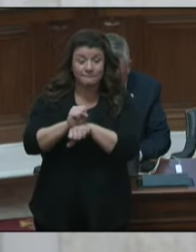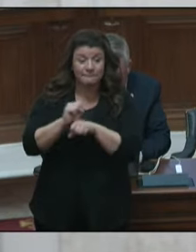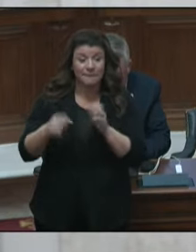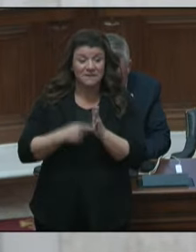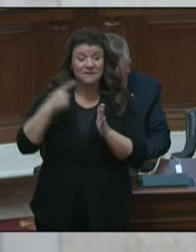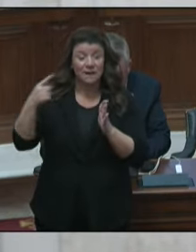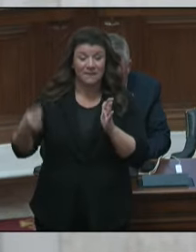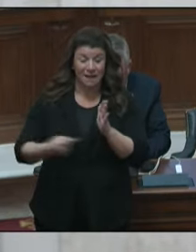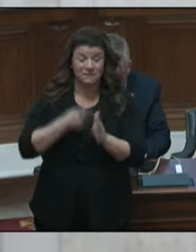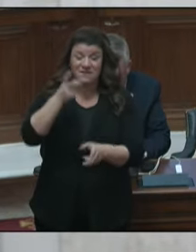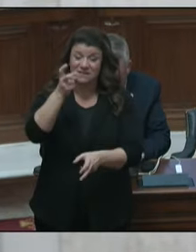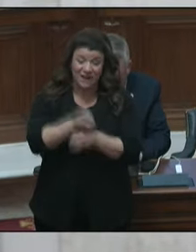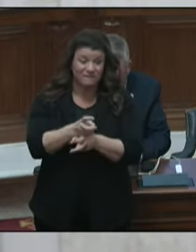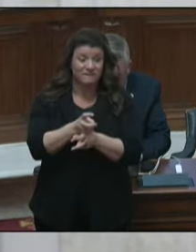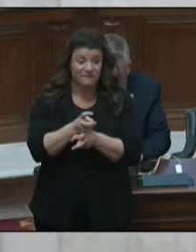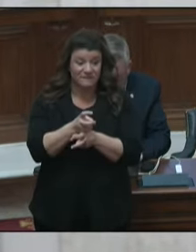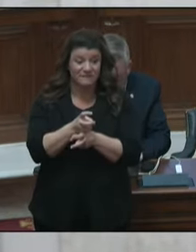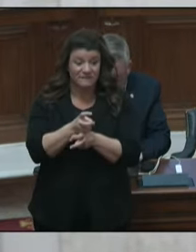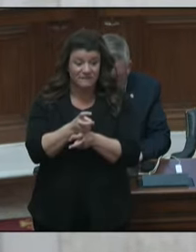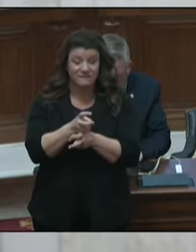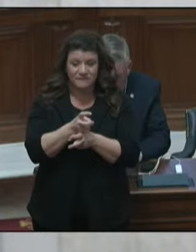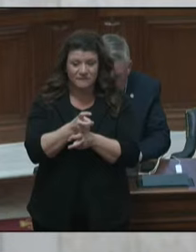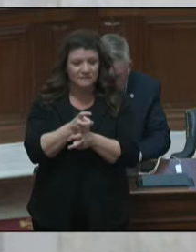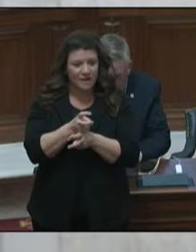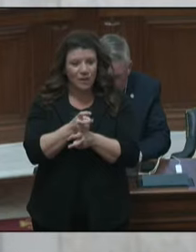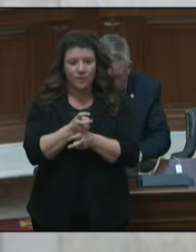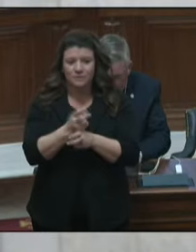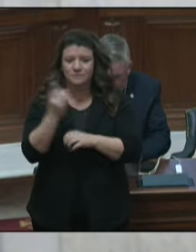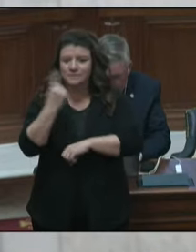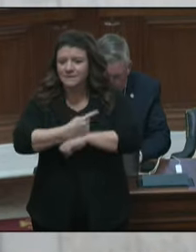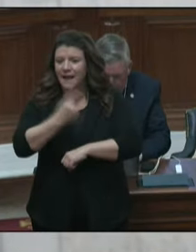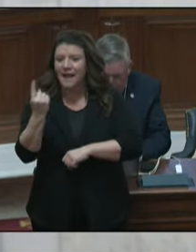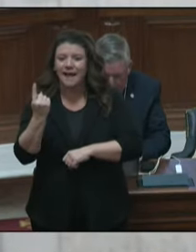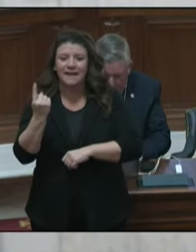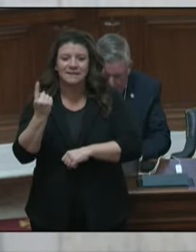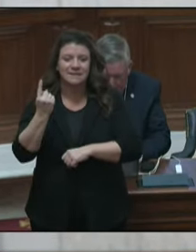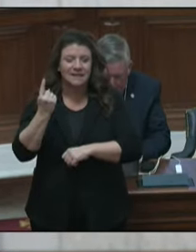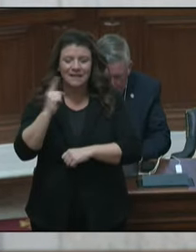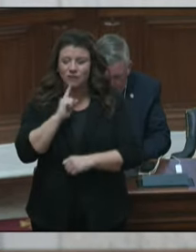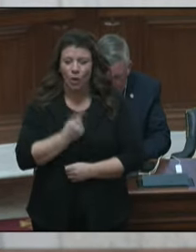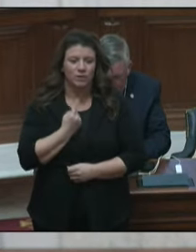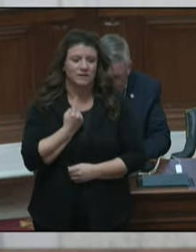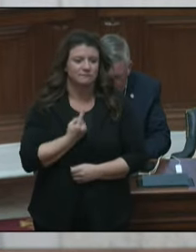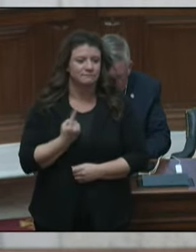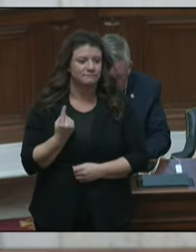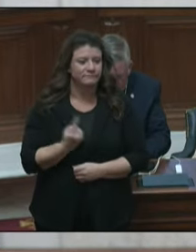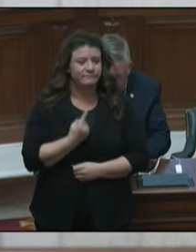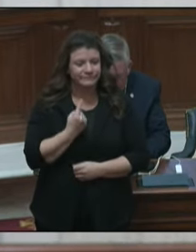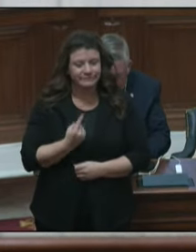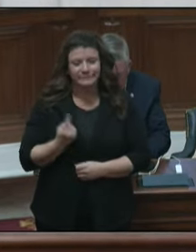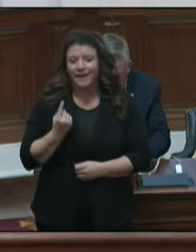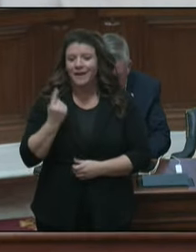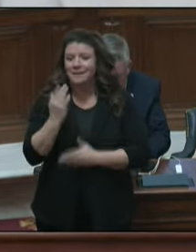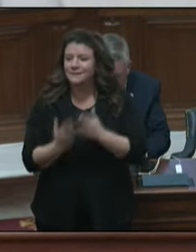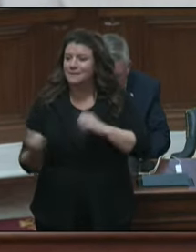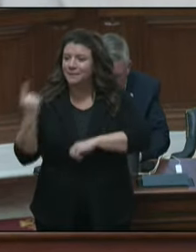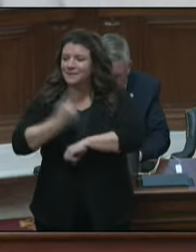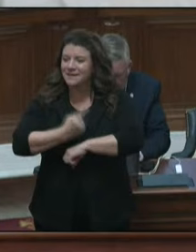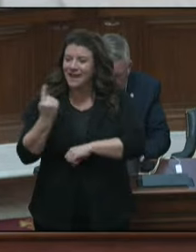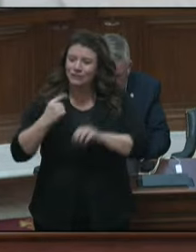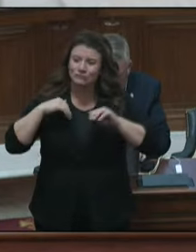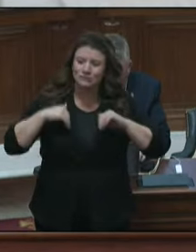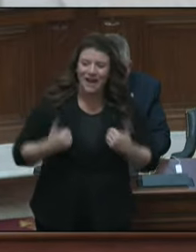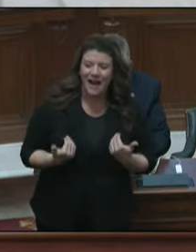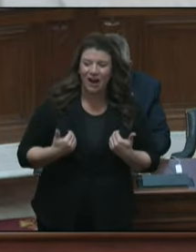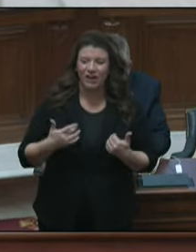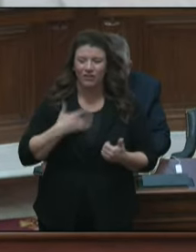pretty doggone tough. And there's days that it's plenty lonely. And there's days that you're tired and you feel